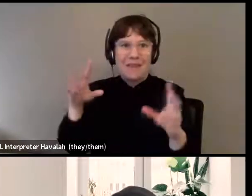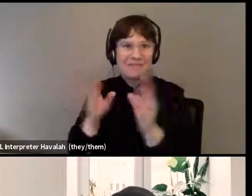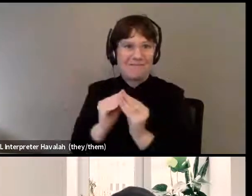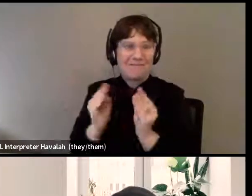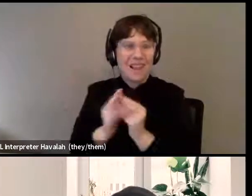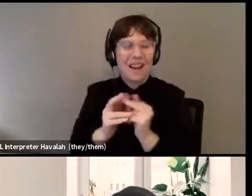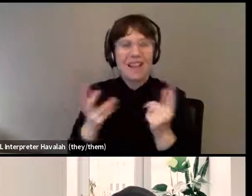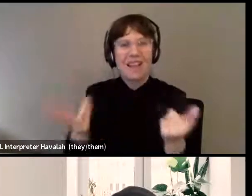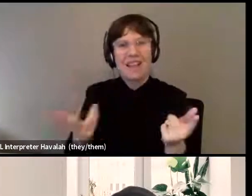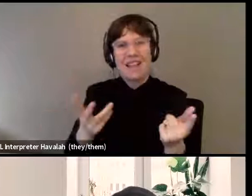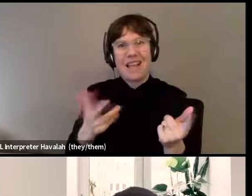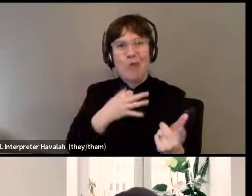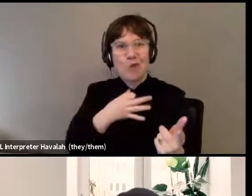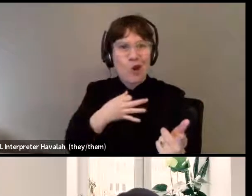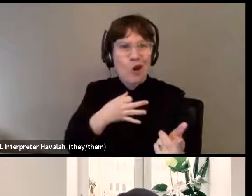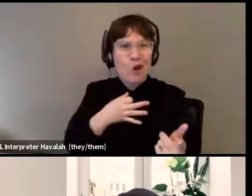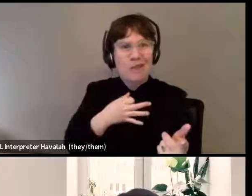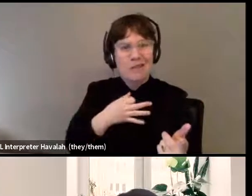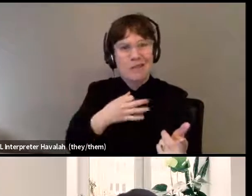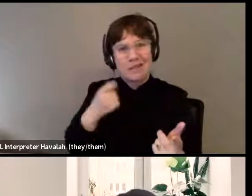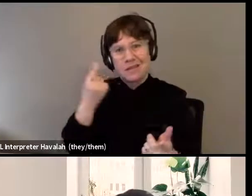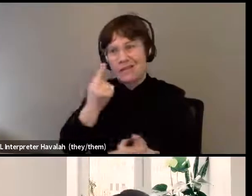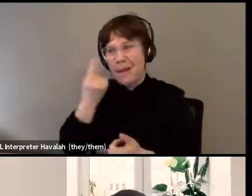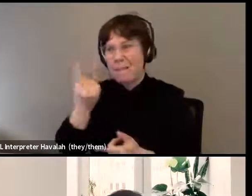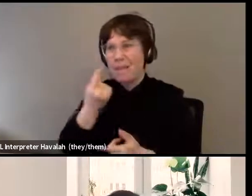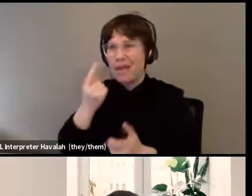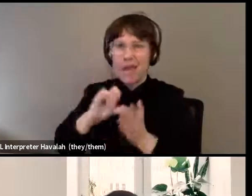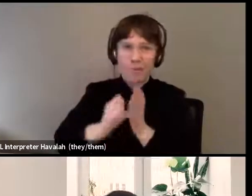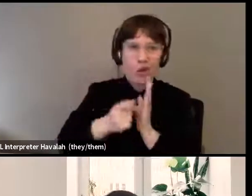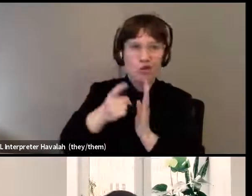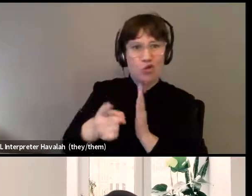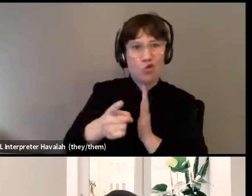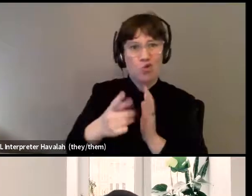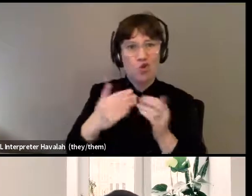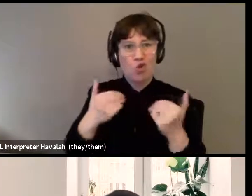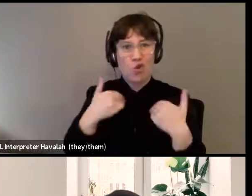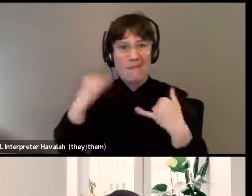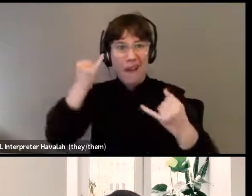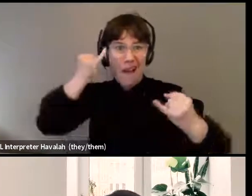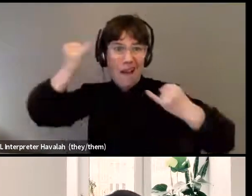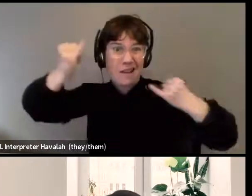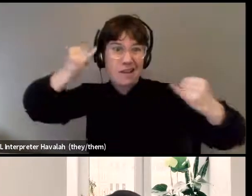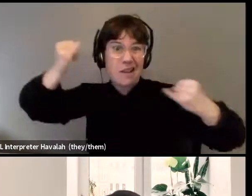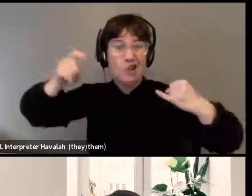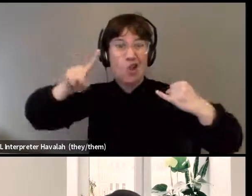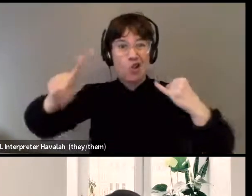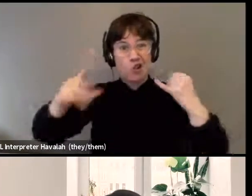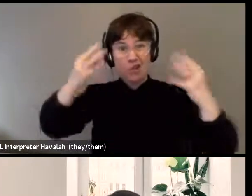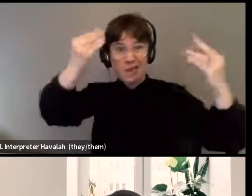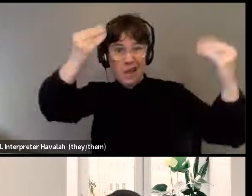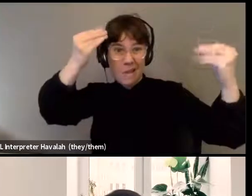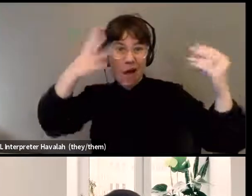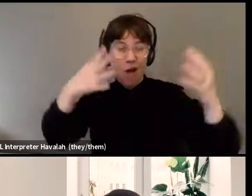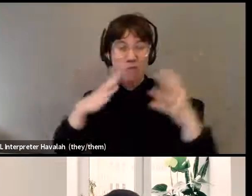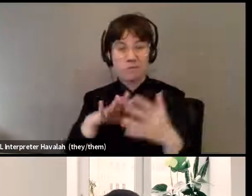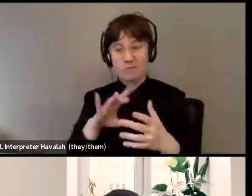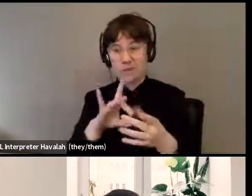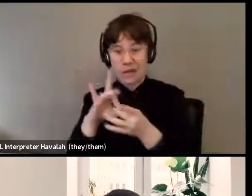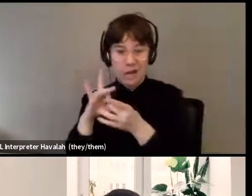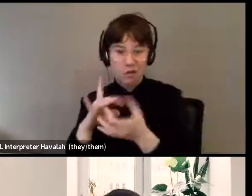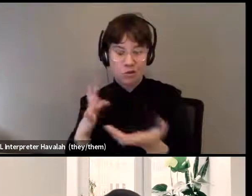Anything, I guess I want to know, like, did anything stand out, or is there anything do you guys have any ideas that you're thinking about for